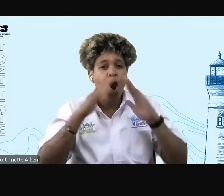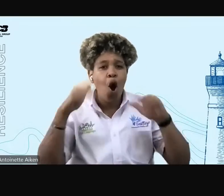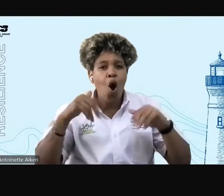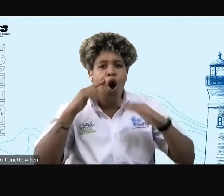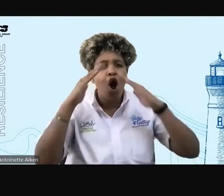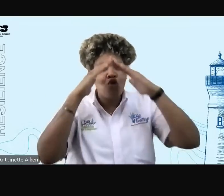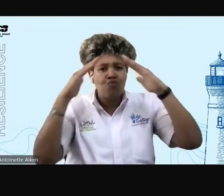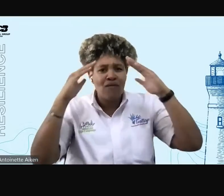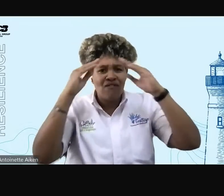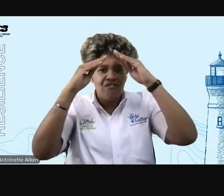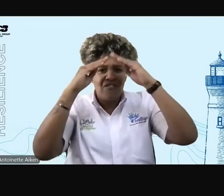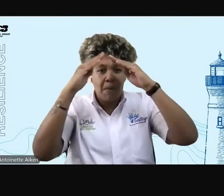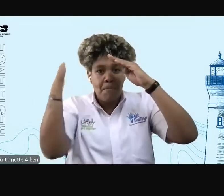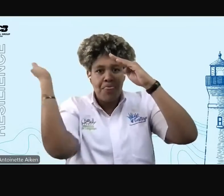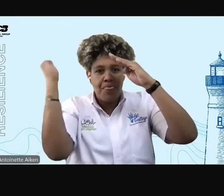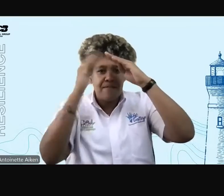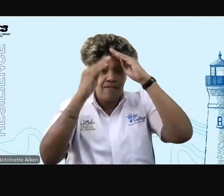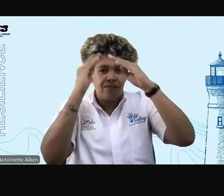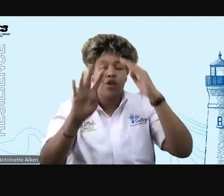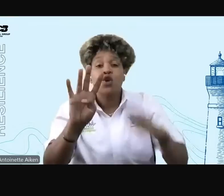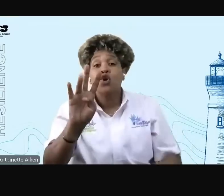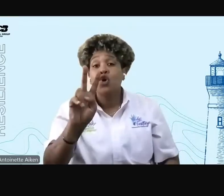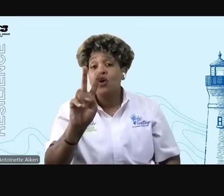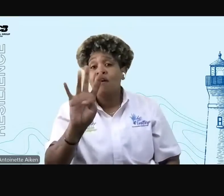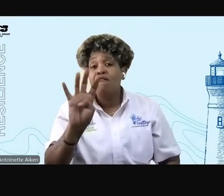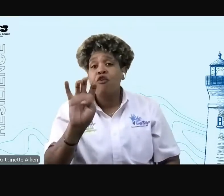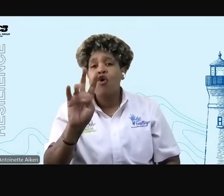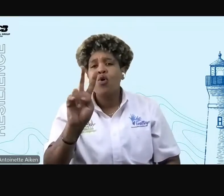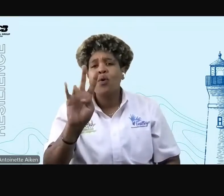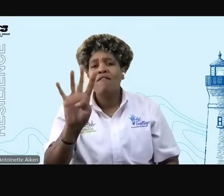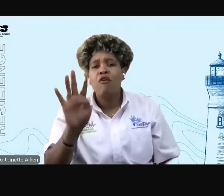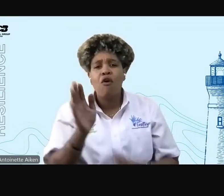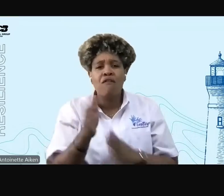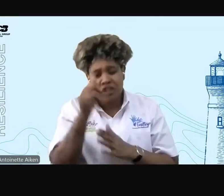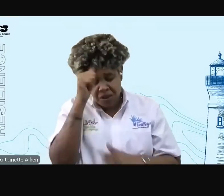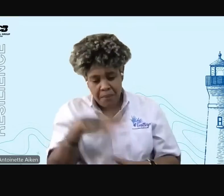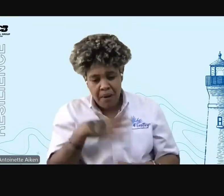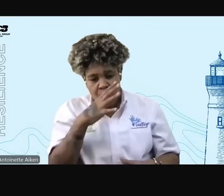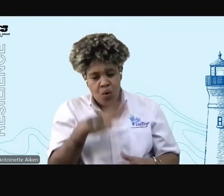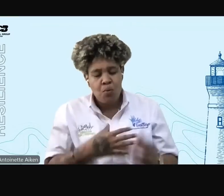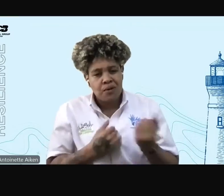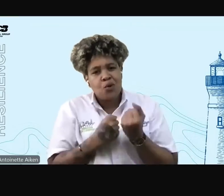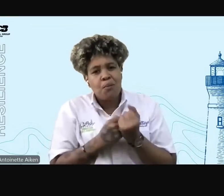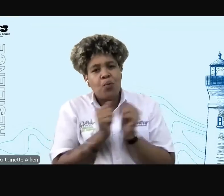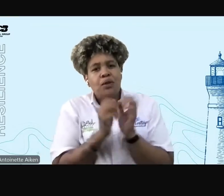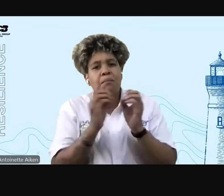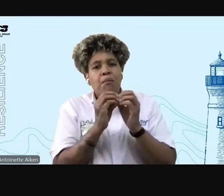and 424 fisher folks and farmers assisted, with more work underway.